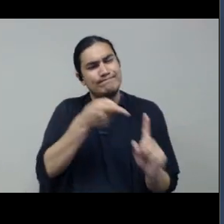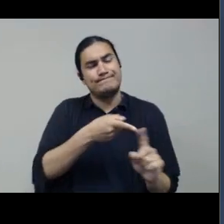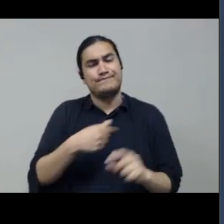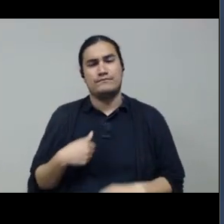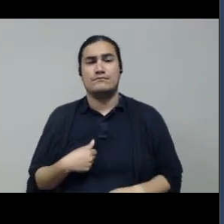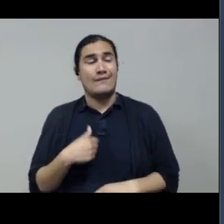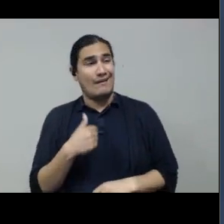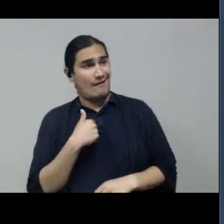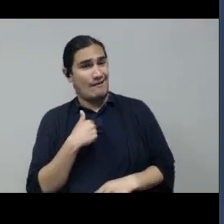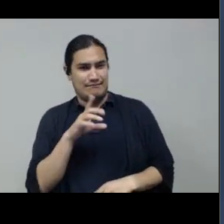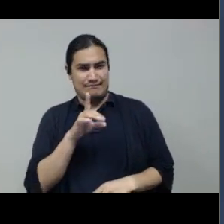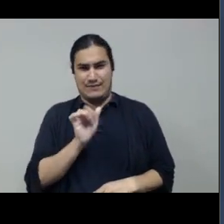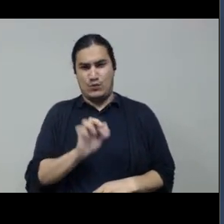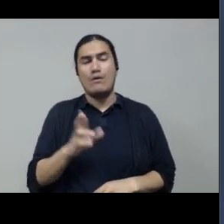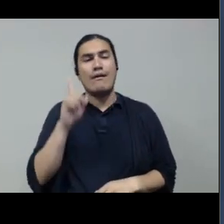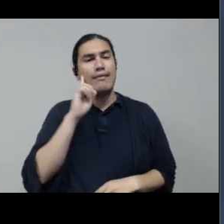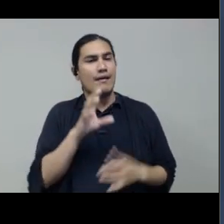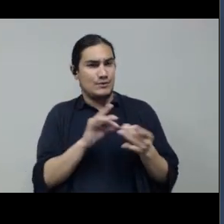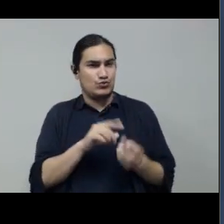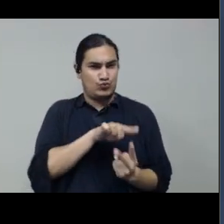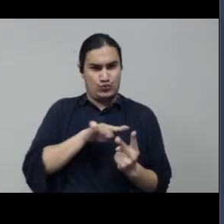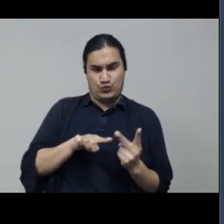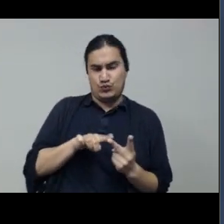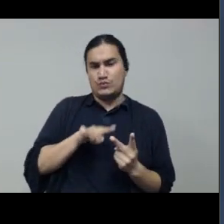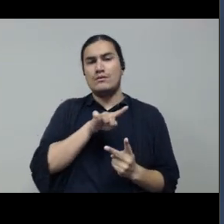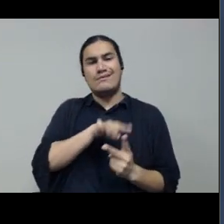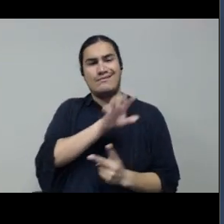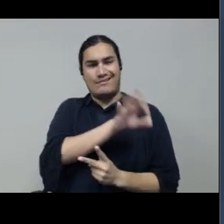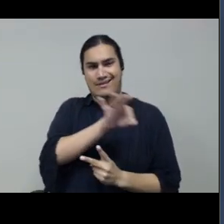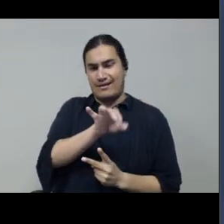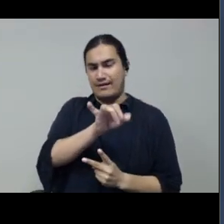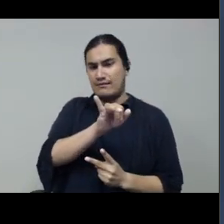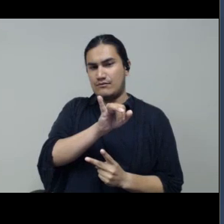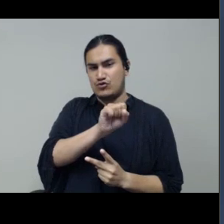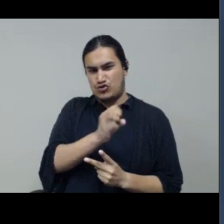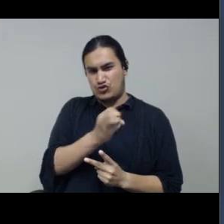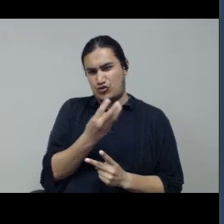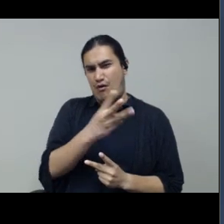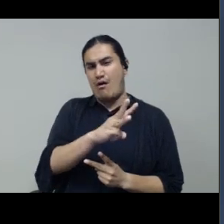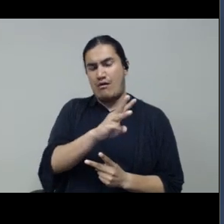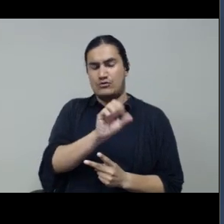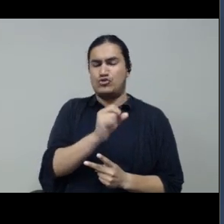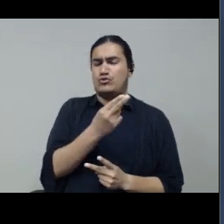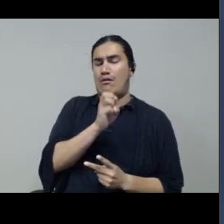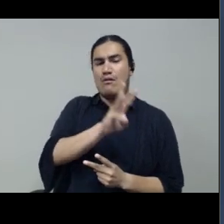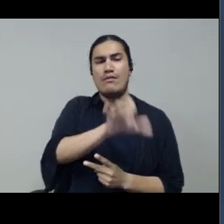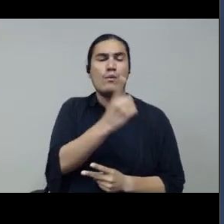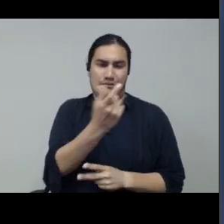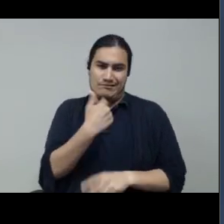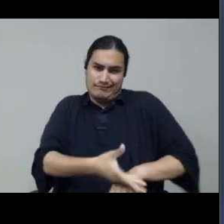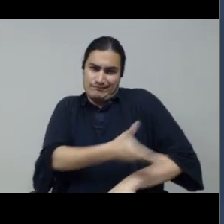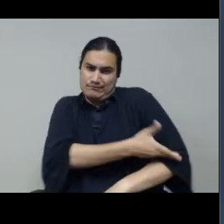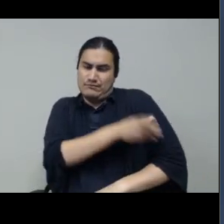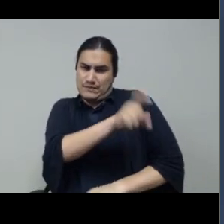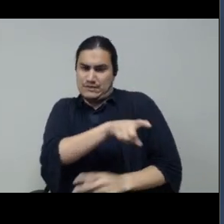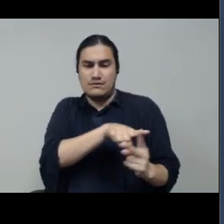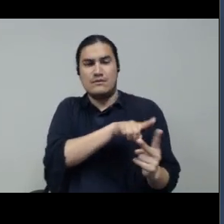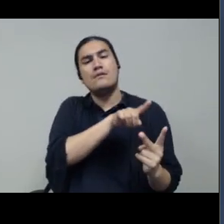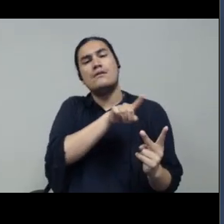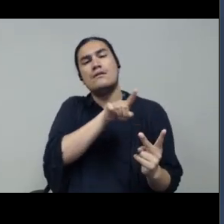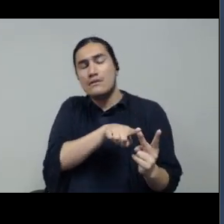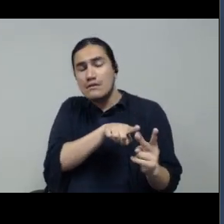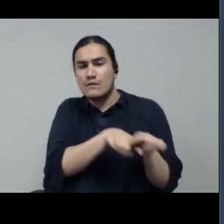the 99 Shaw interchange. That is something that we are in desperate need of, as well as work at